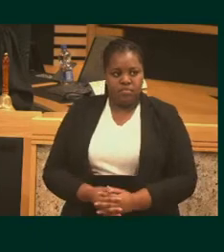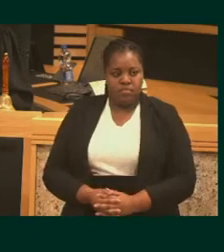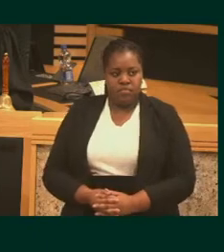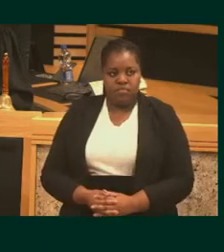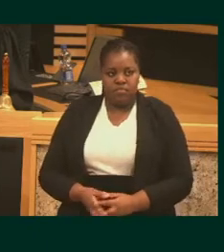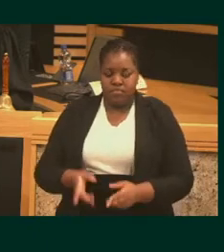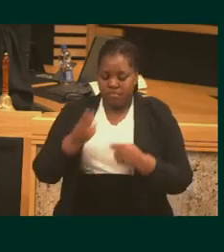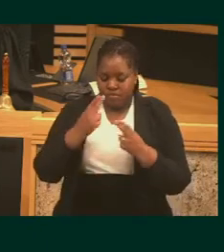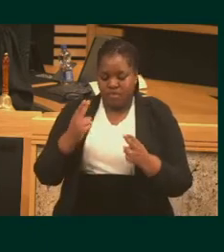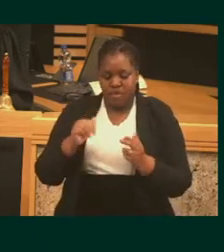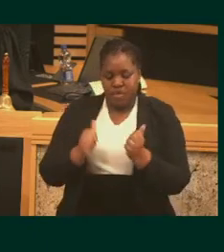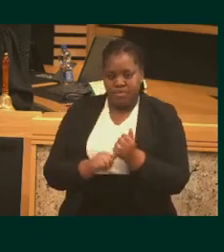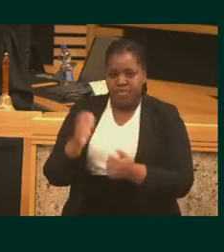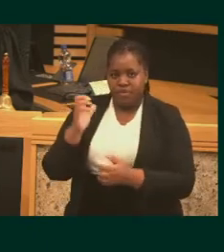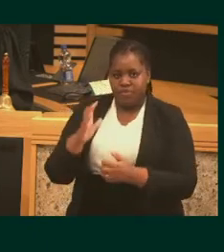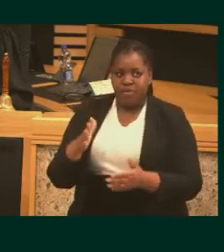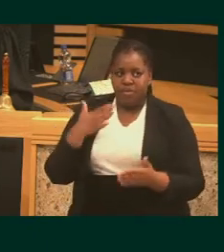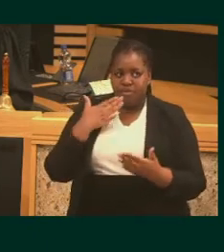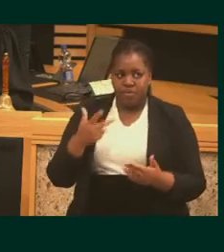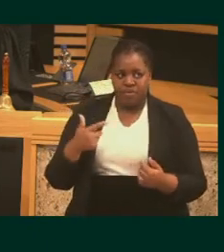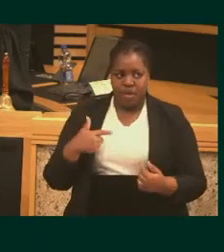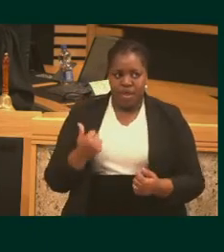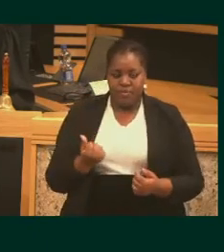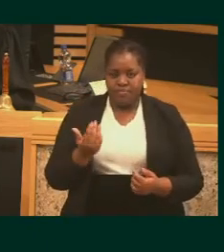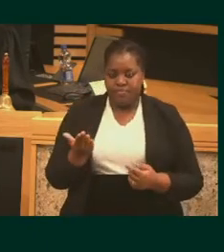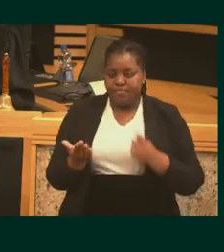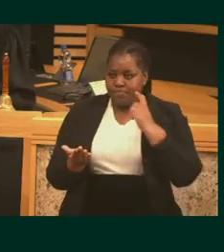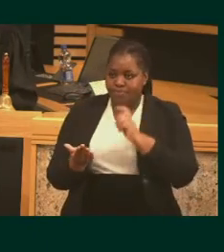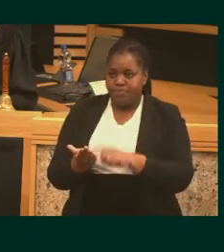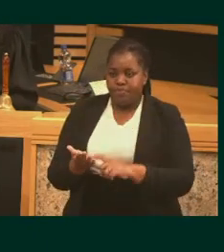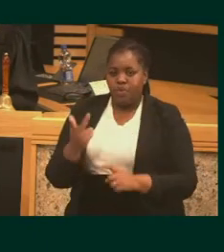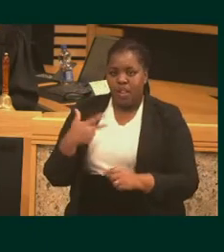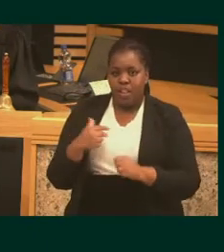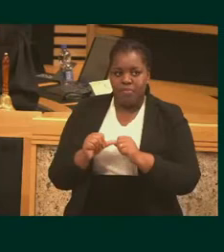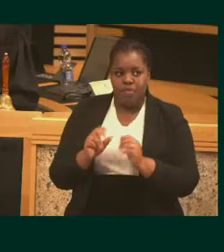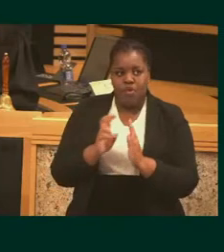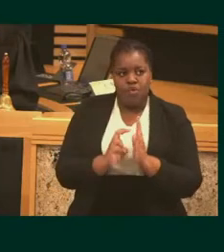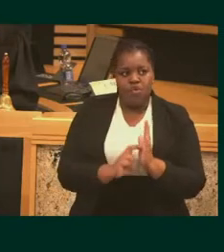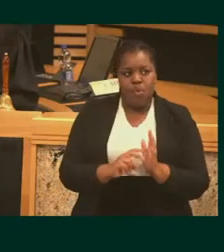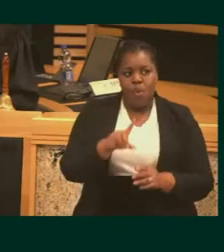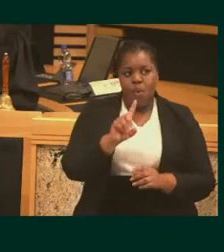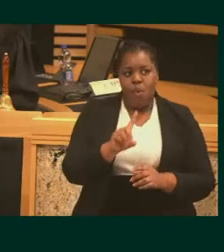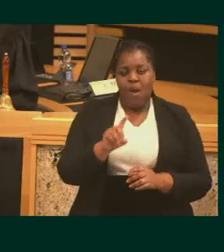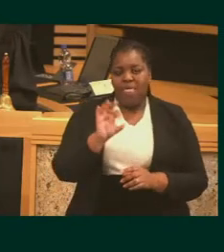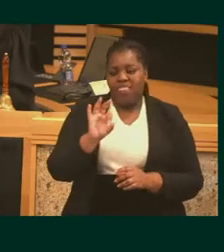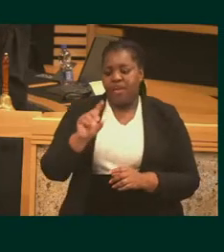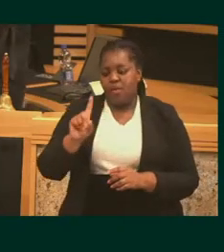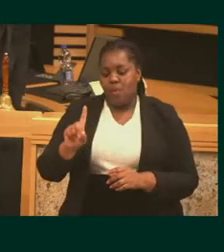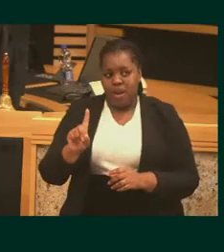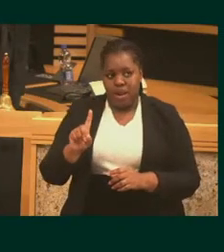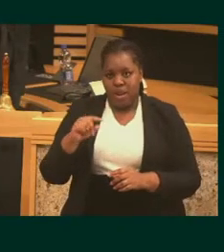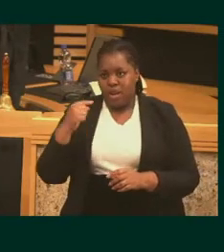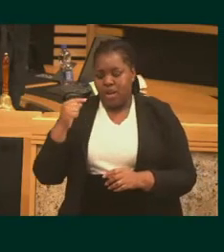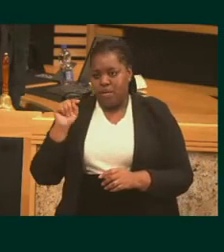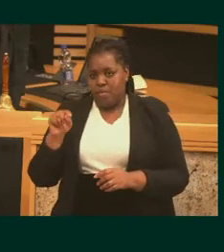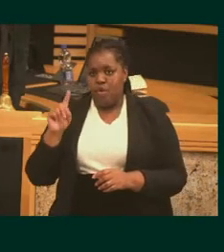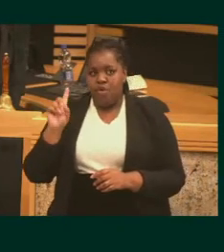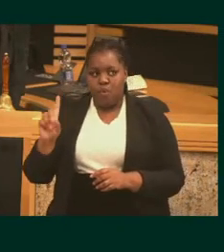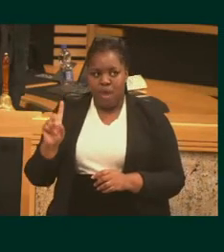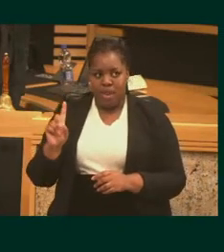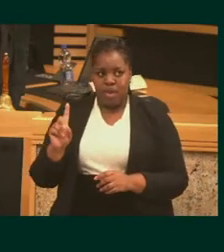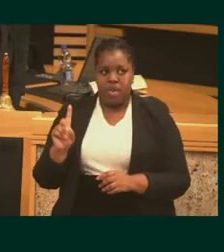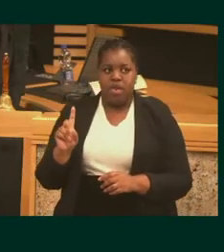honorable Deputy speaker thank you I hereby give notice that I will move in terms of rule 1311 of the standing